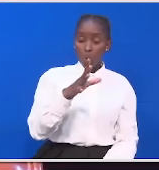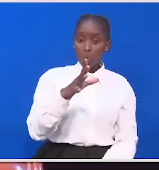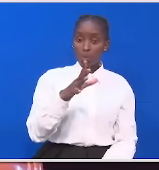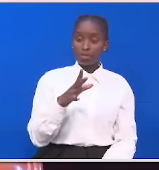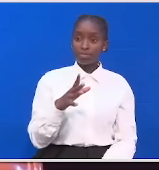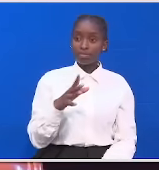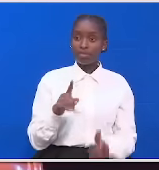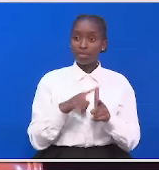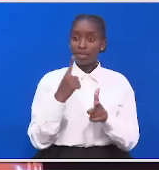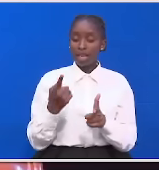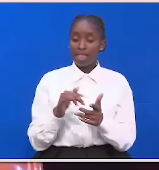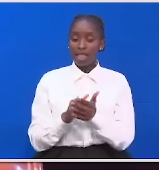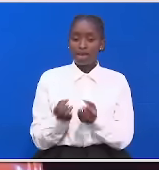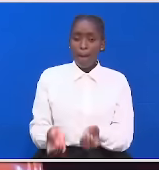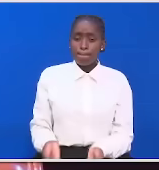my stun